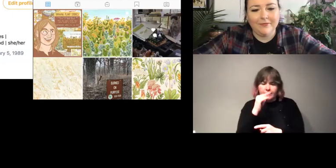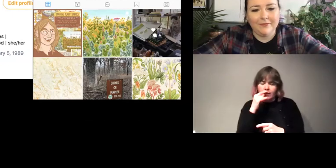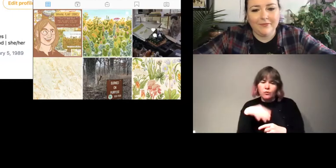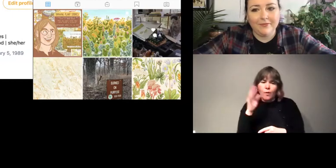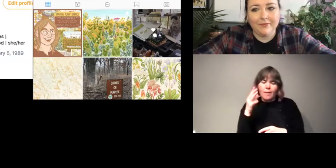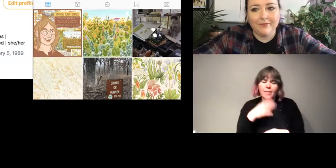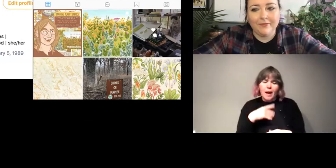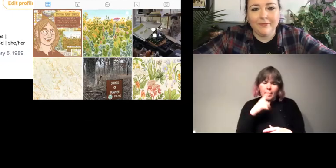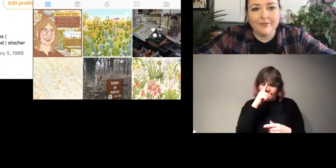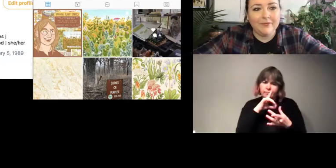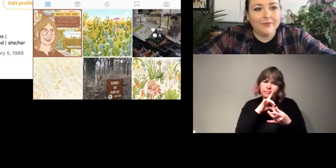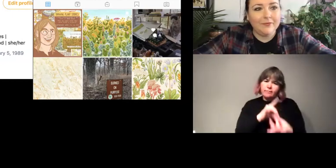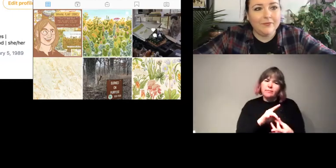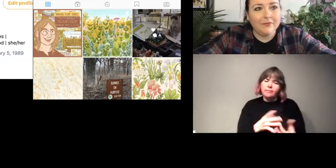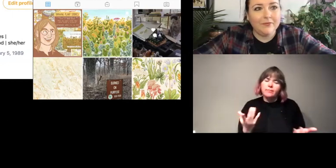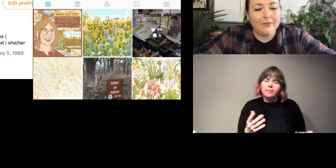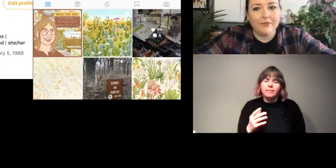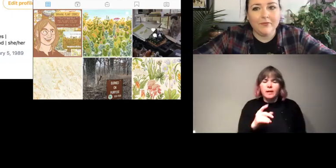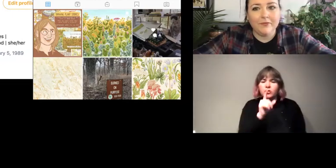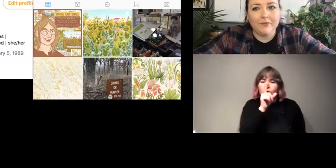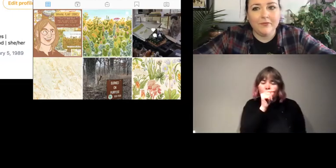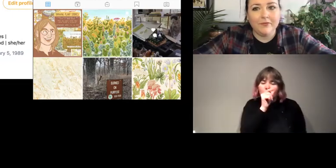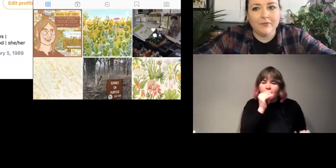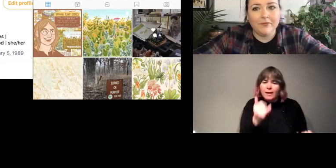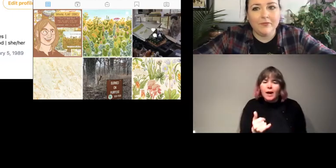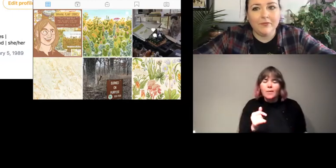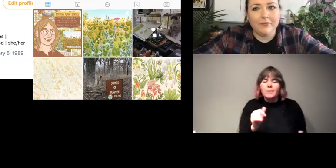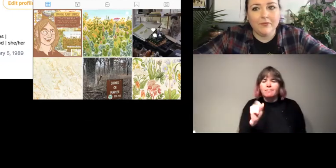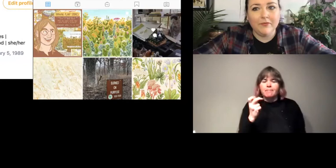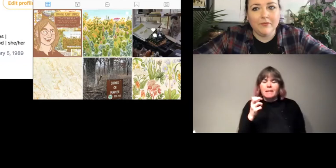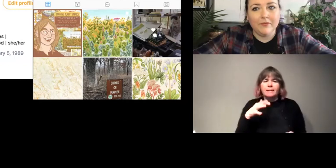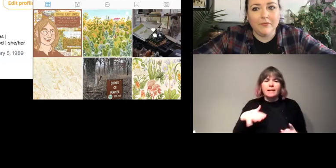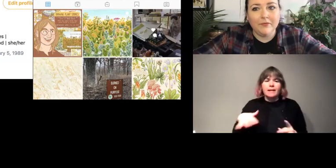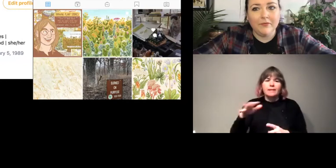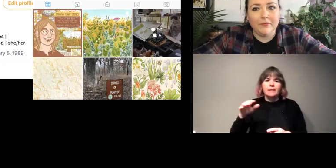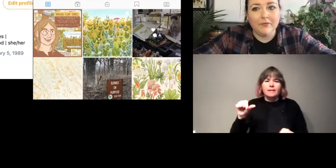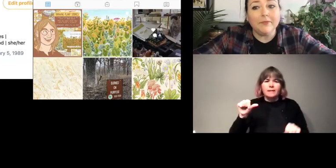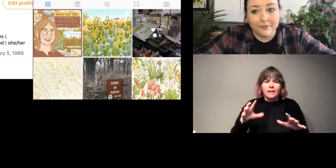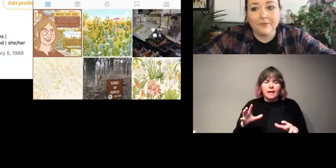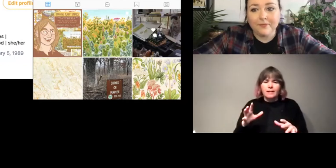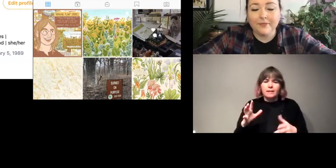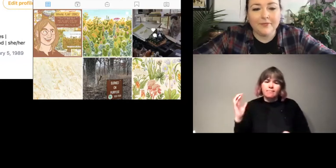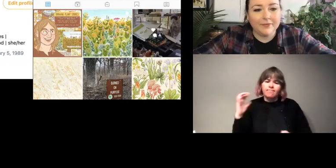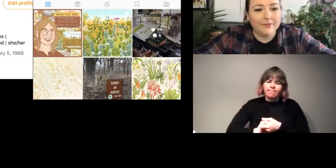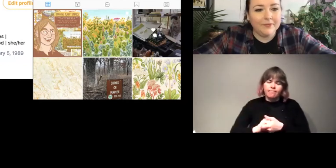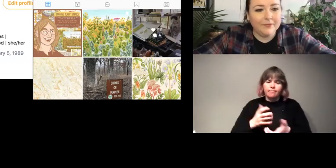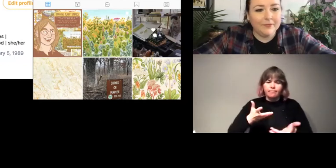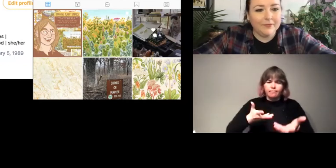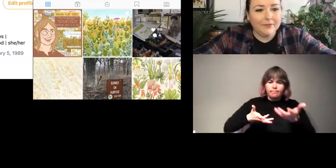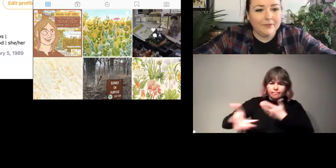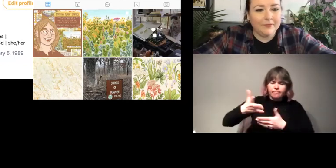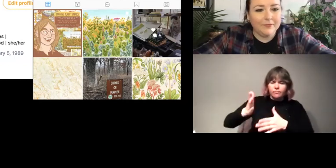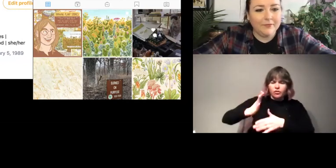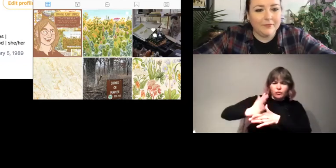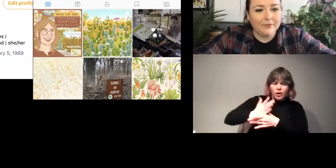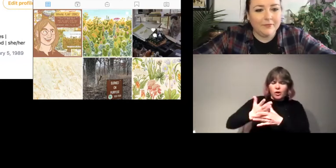really wonderful, especially about Twitter, is it is the space where a lot of scientists meet and interact and share their stories,